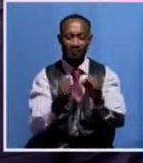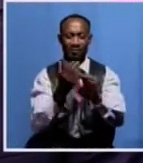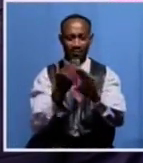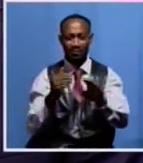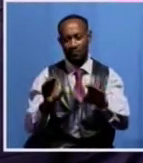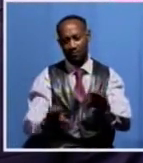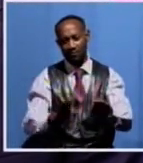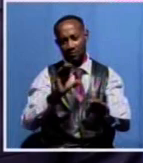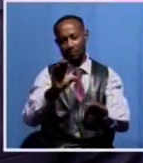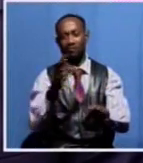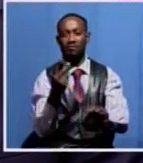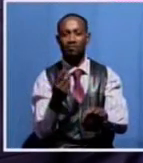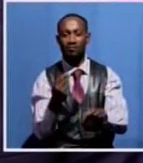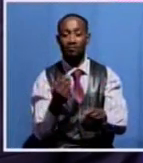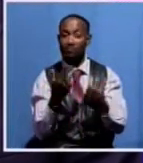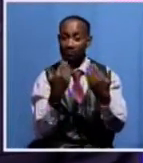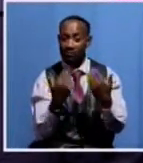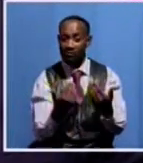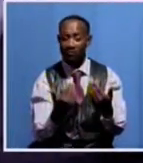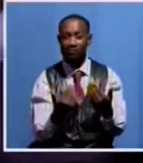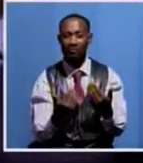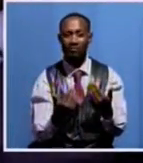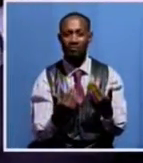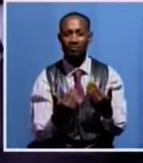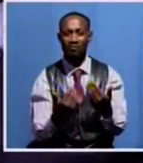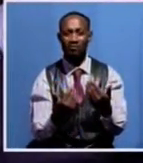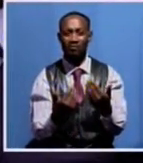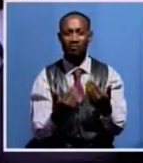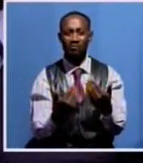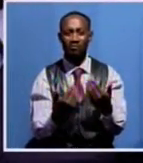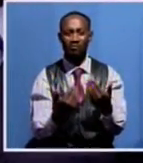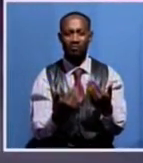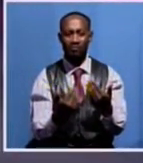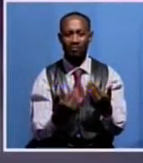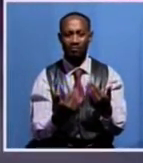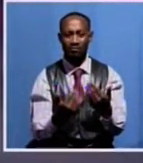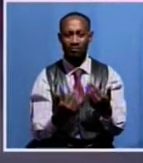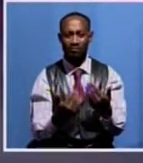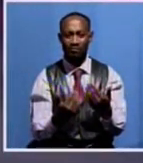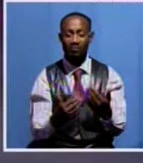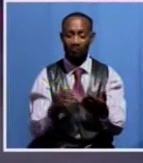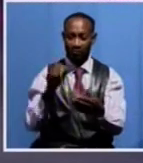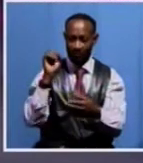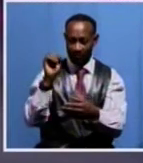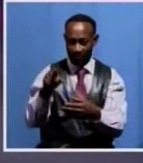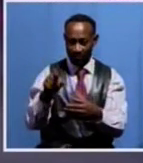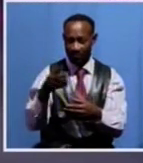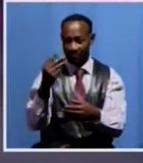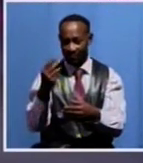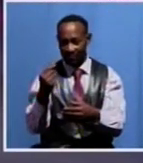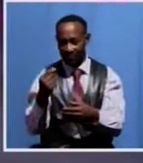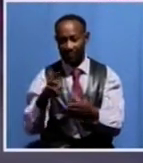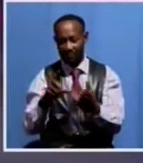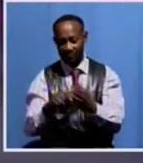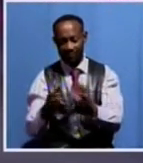money. Right now what happens is that when a guy gets a bag and takes the money and goes out to pay. He takes the money and goes